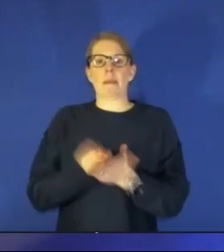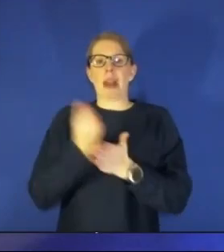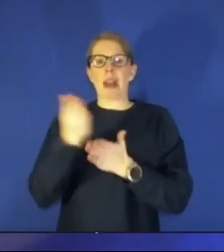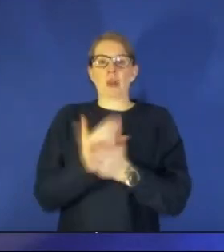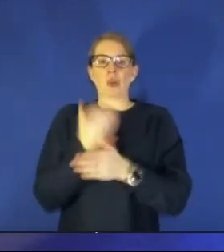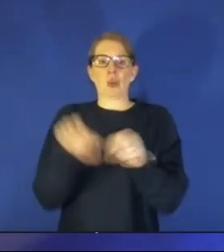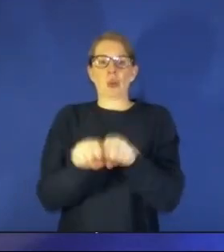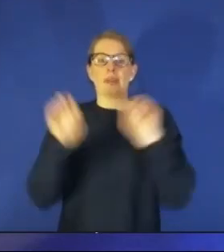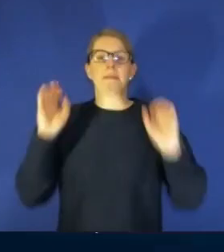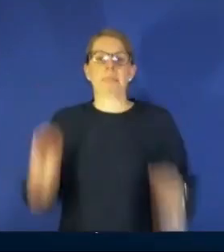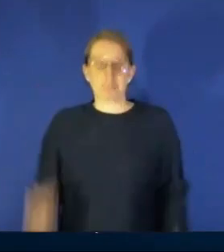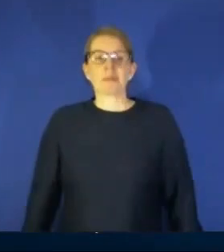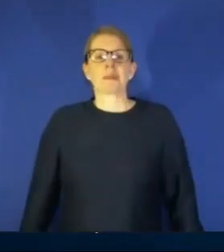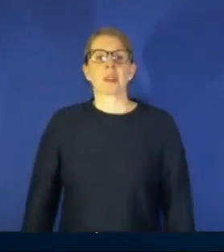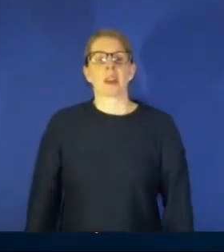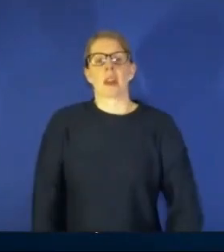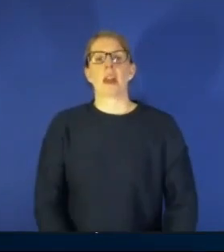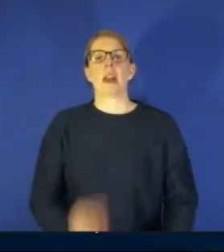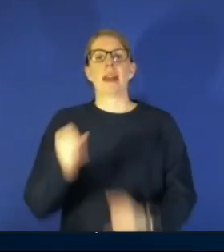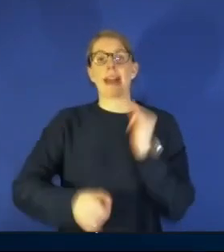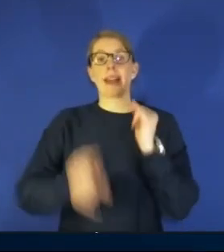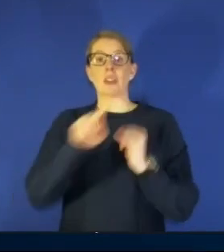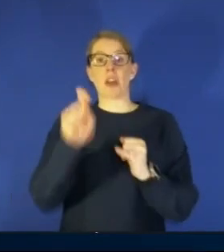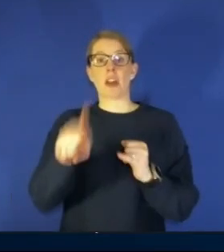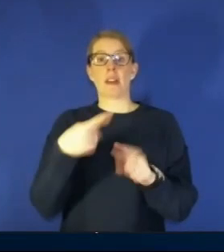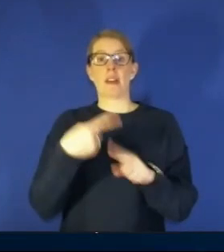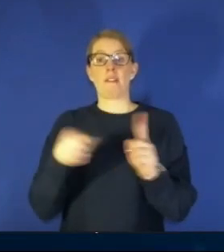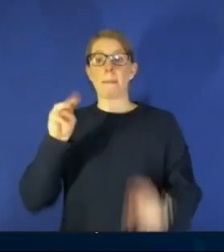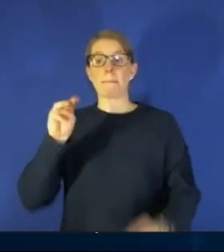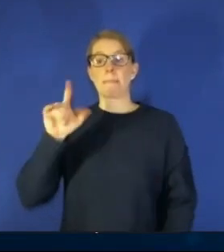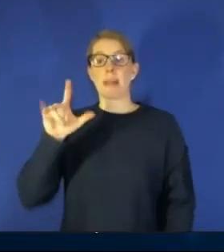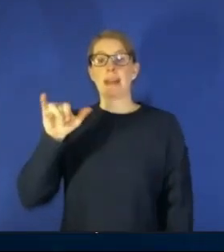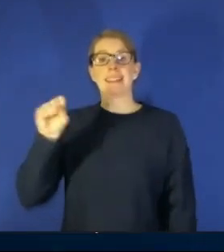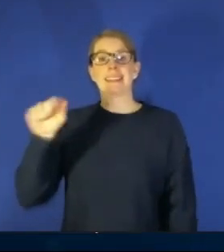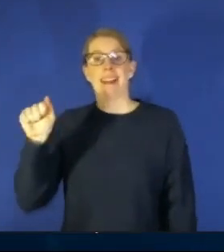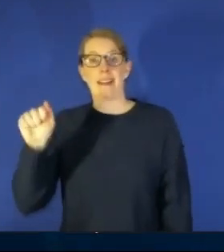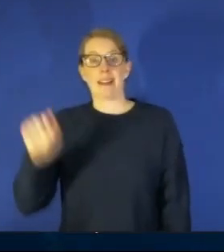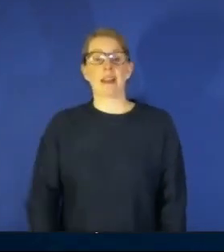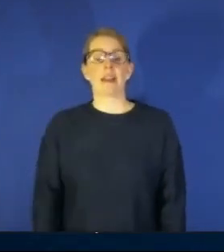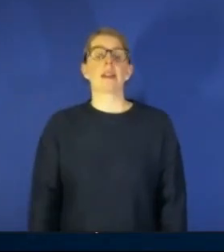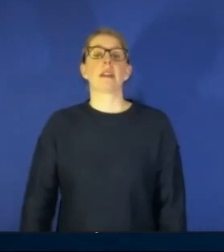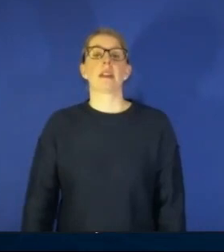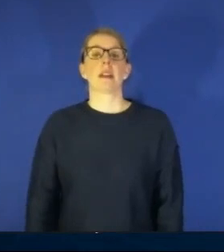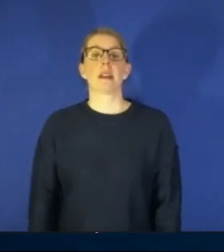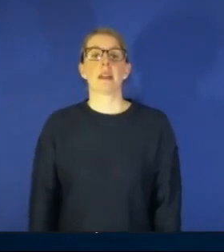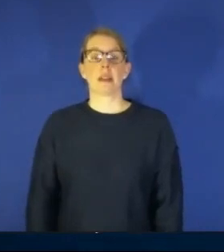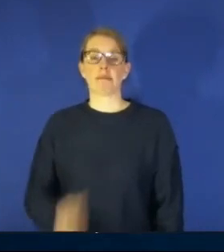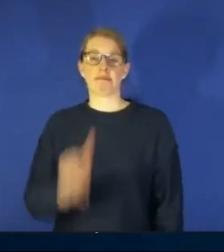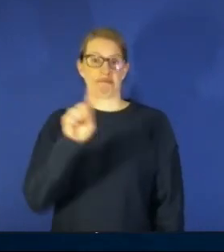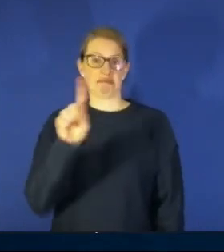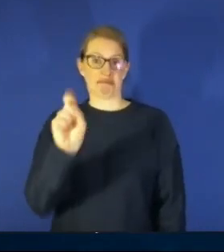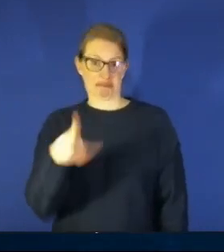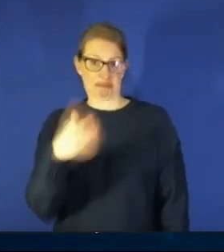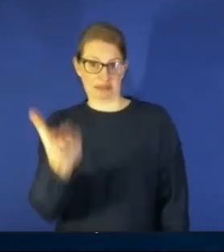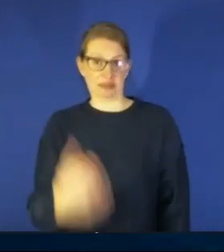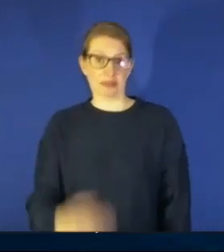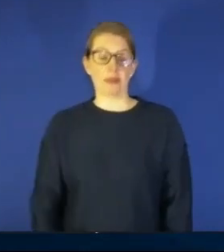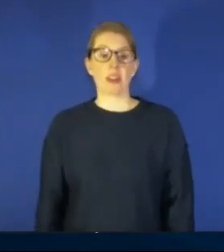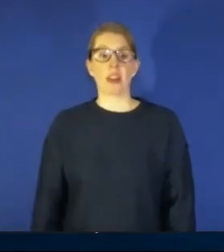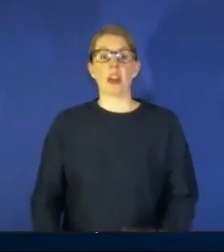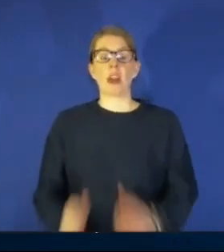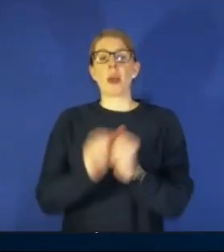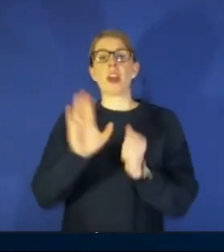really good advice. Last question, though, is from Melissa. And Dr. Kalender-Rich, I'm going to give this to you. She says with her kids and her